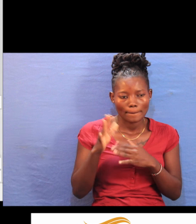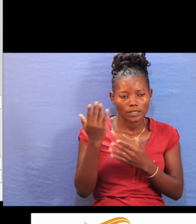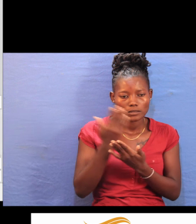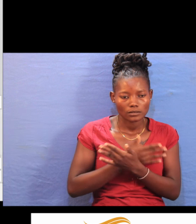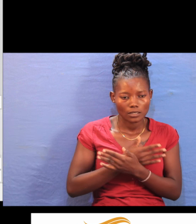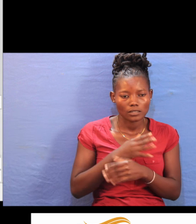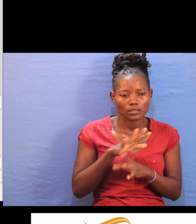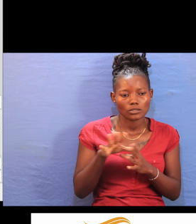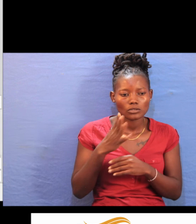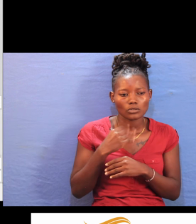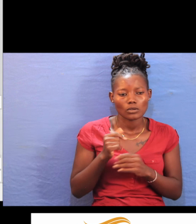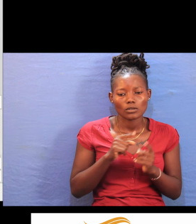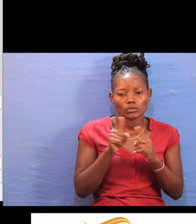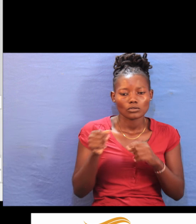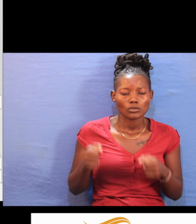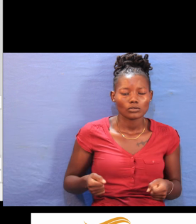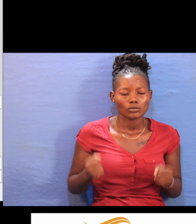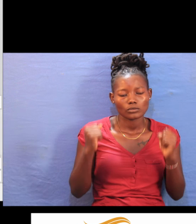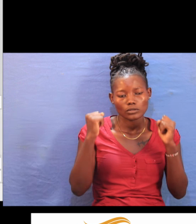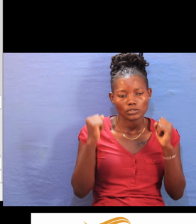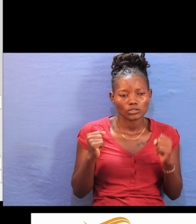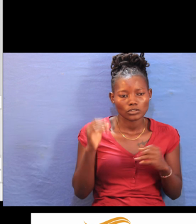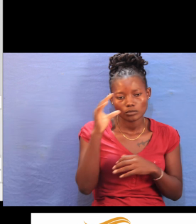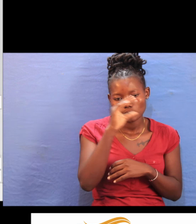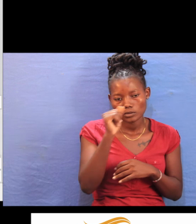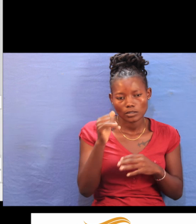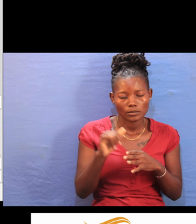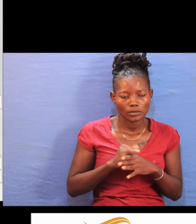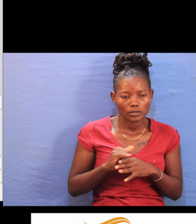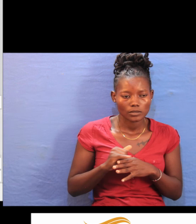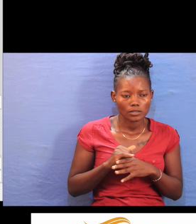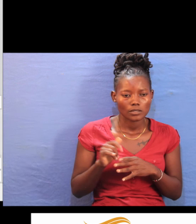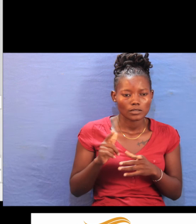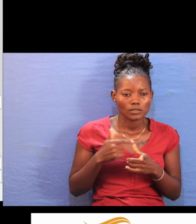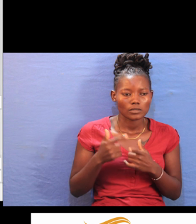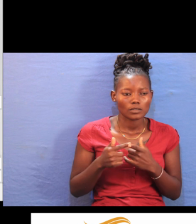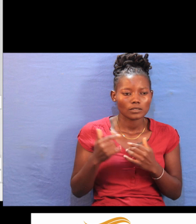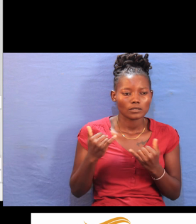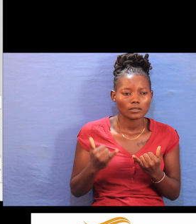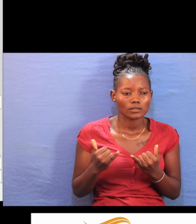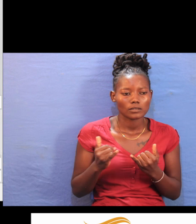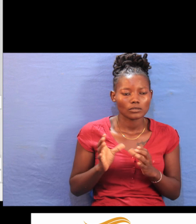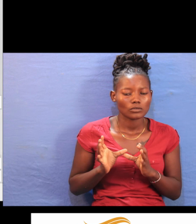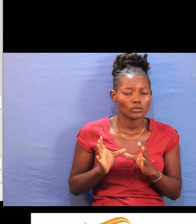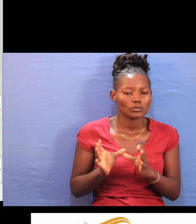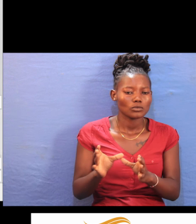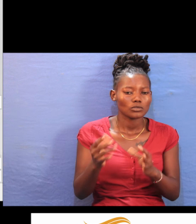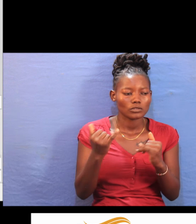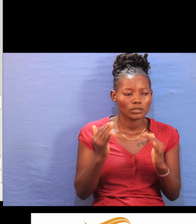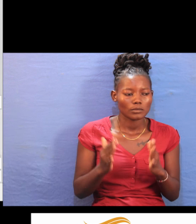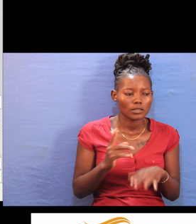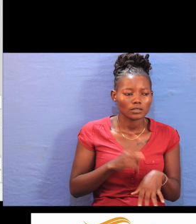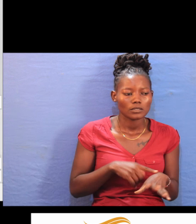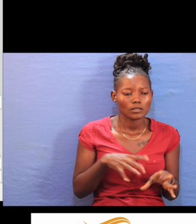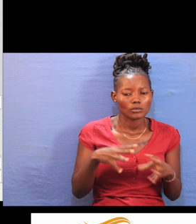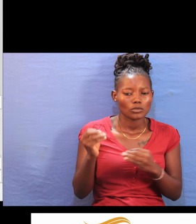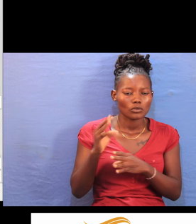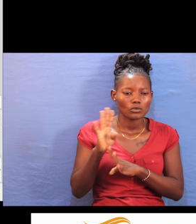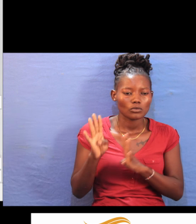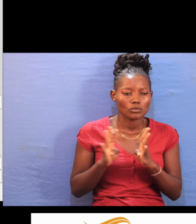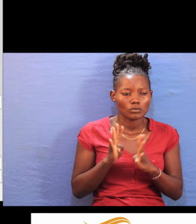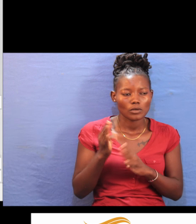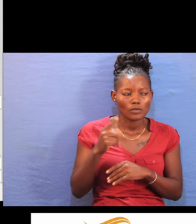oftentimes athletes will say, "Oh, I want to go to the Olympics. I want to go to the Olympics," but their behavior doesn't match it. They want to party at night.